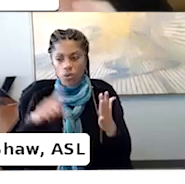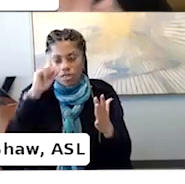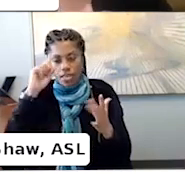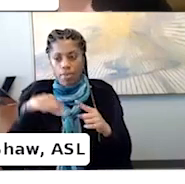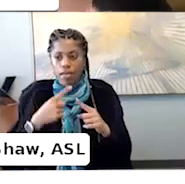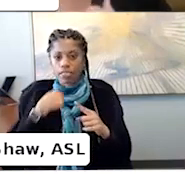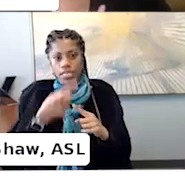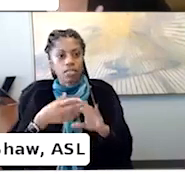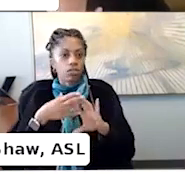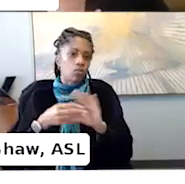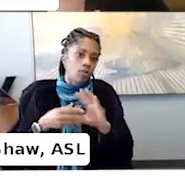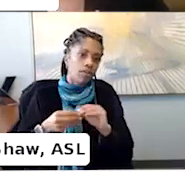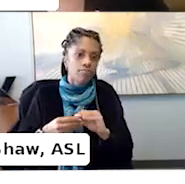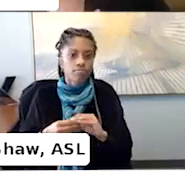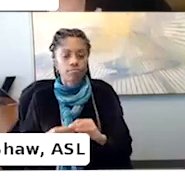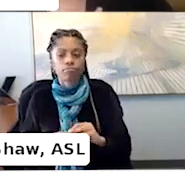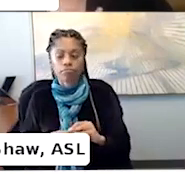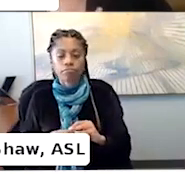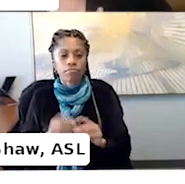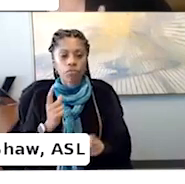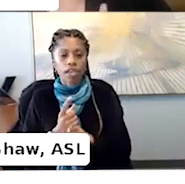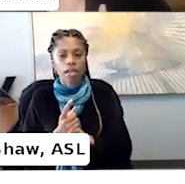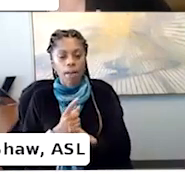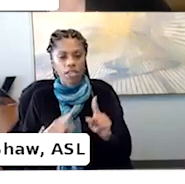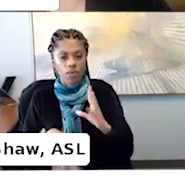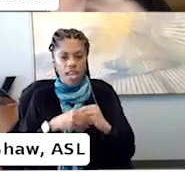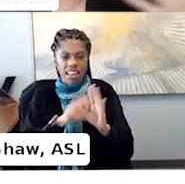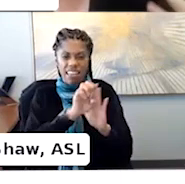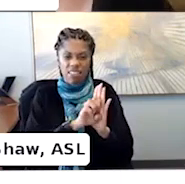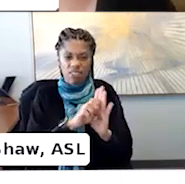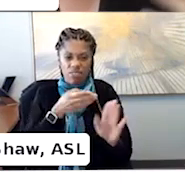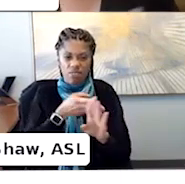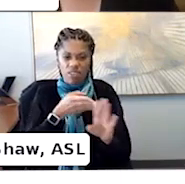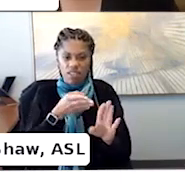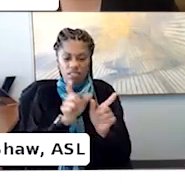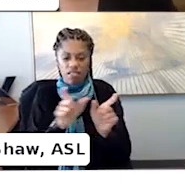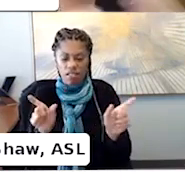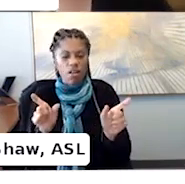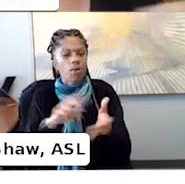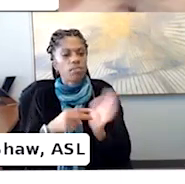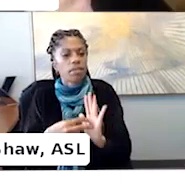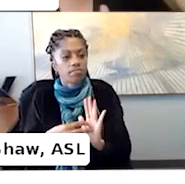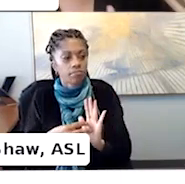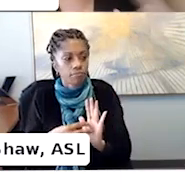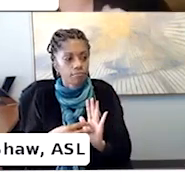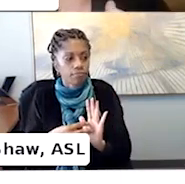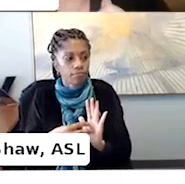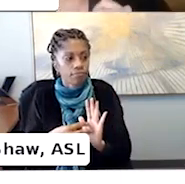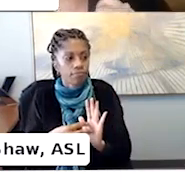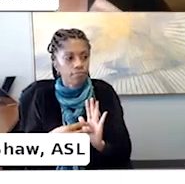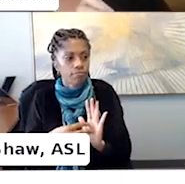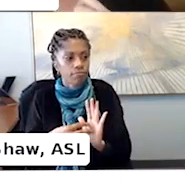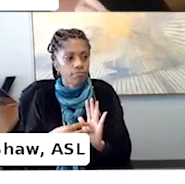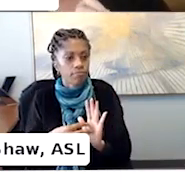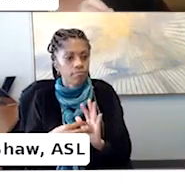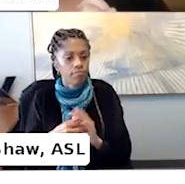that phrase, what does that mean to you? So we have a mentee, for those who have used that before, a way for us all to share